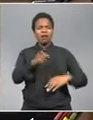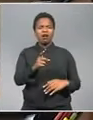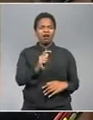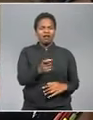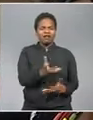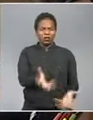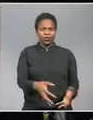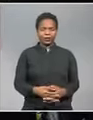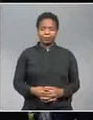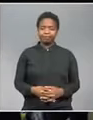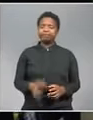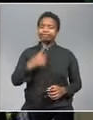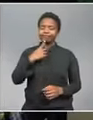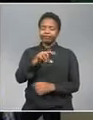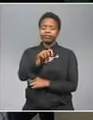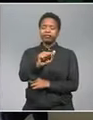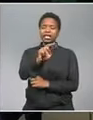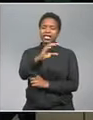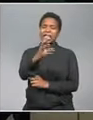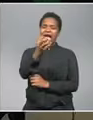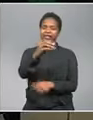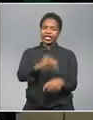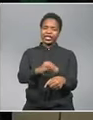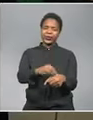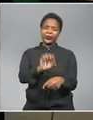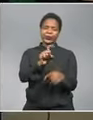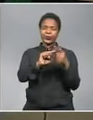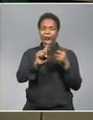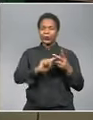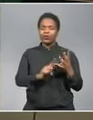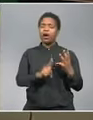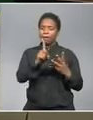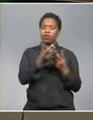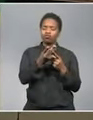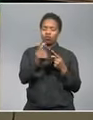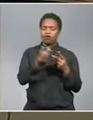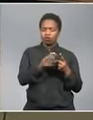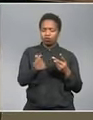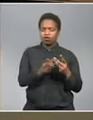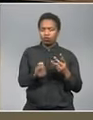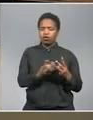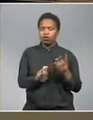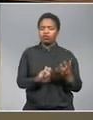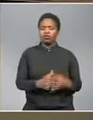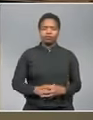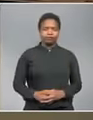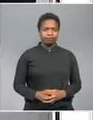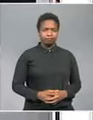is grappling with a number of issues, but says the party is addressing them head on. Heidi Jokos in